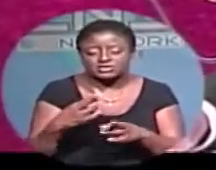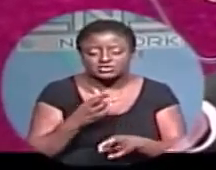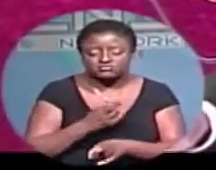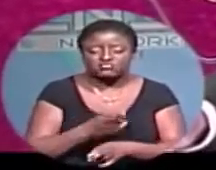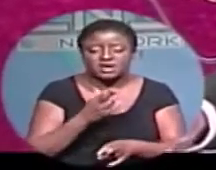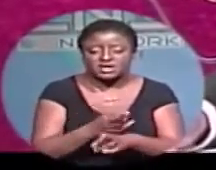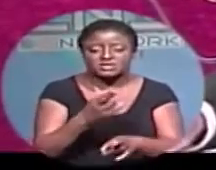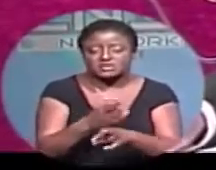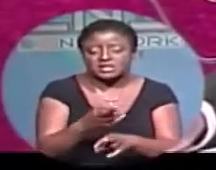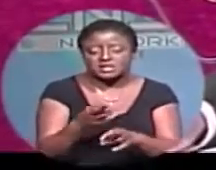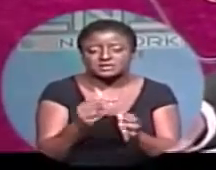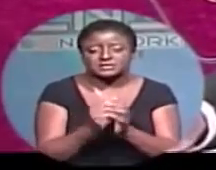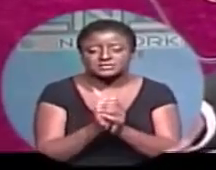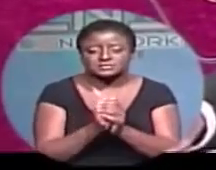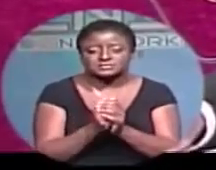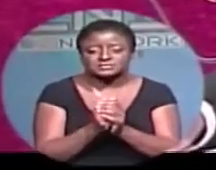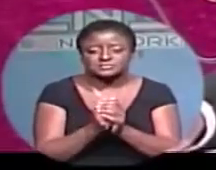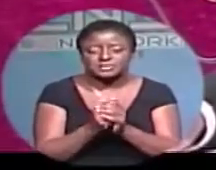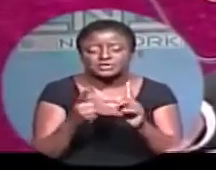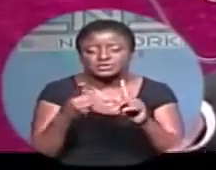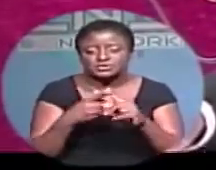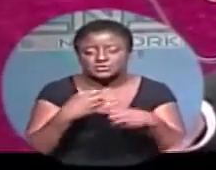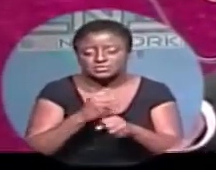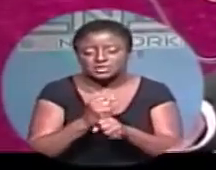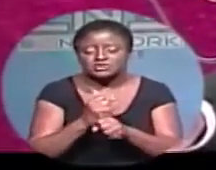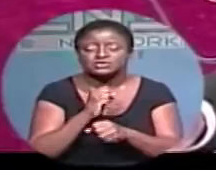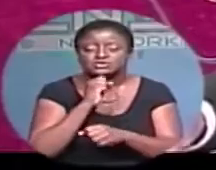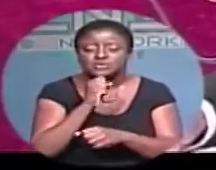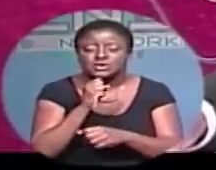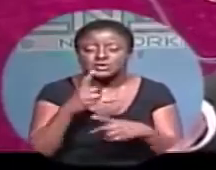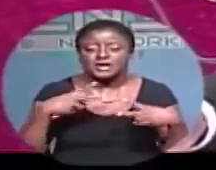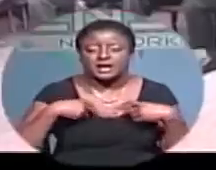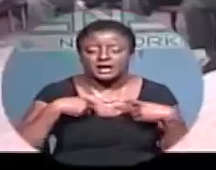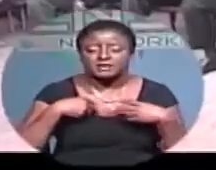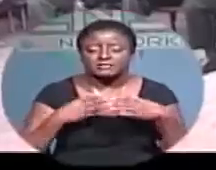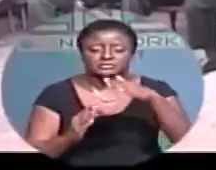and in a way that would ensure optimal revenue generation for the country.